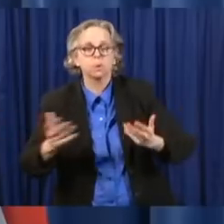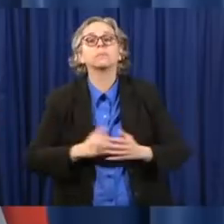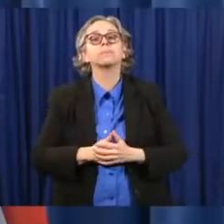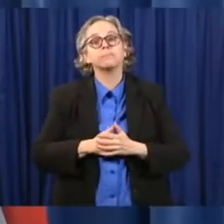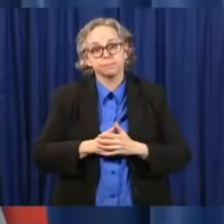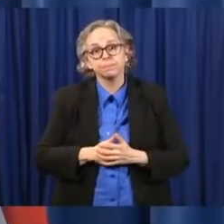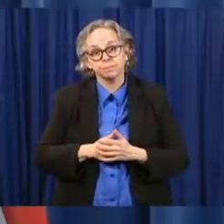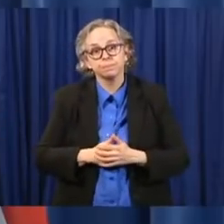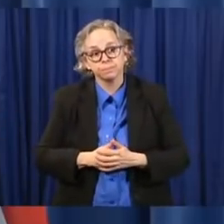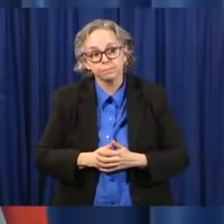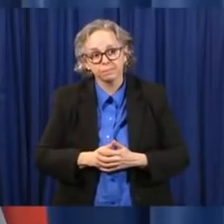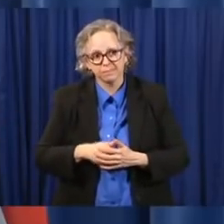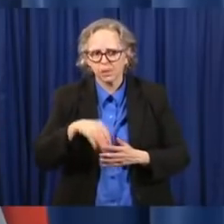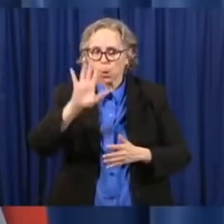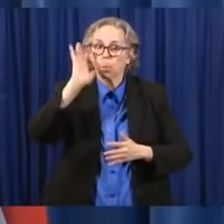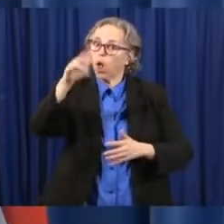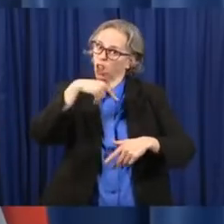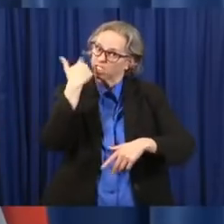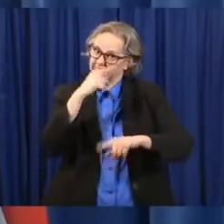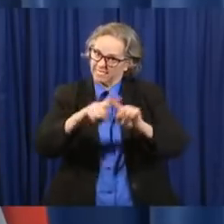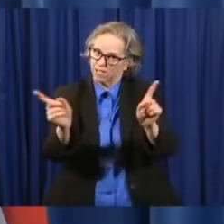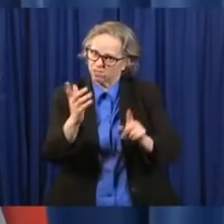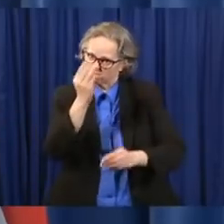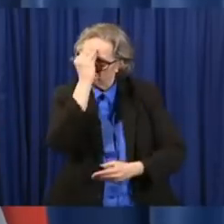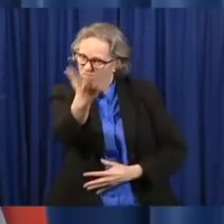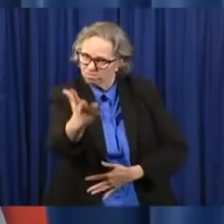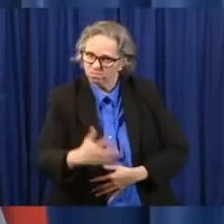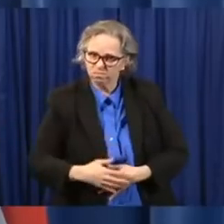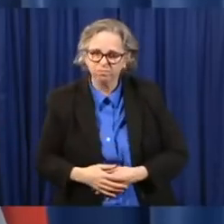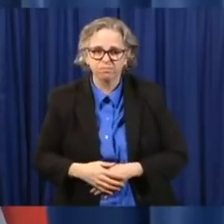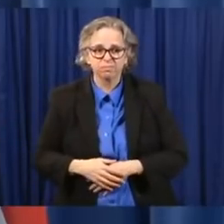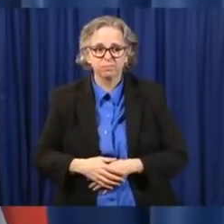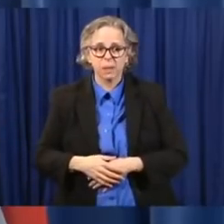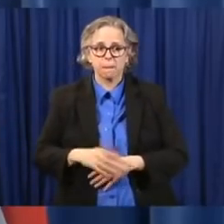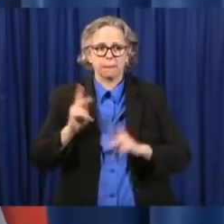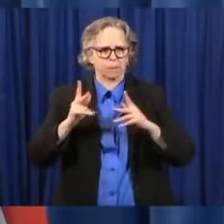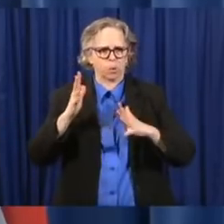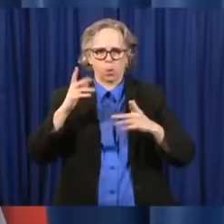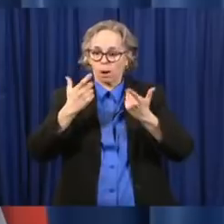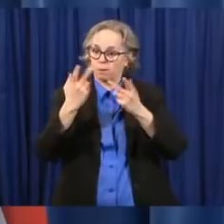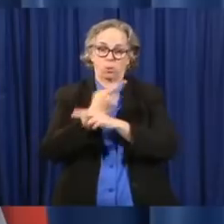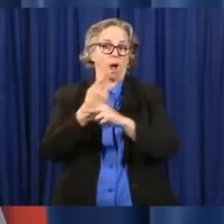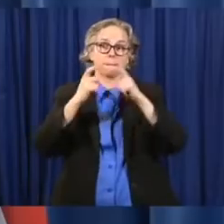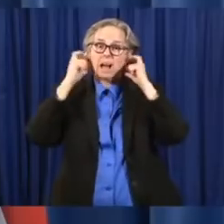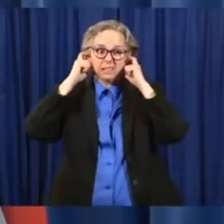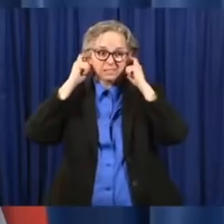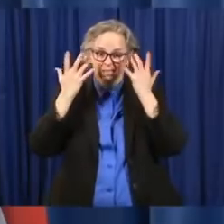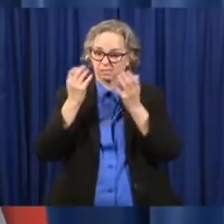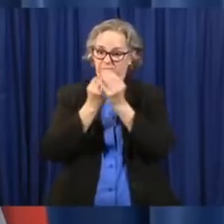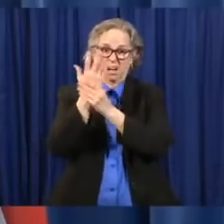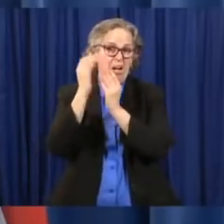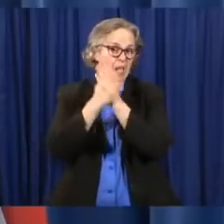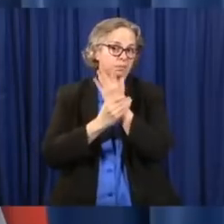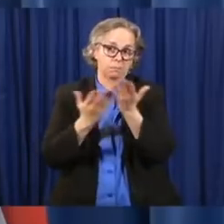know, they're going to look different. People are going to be wearing masks. People wearing gloves. And then when